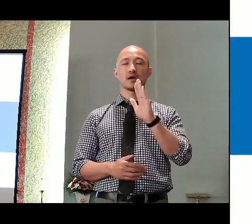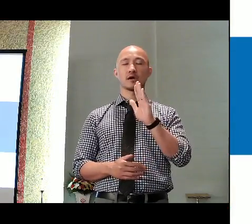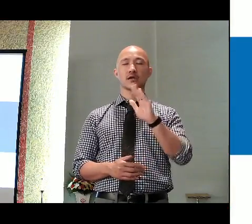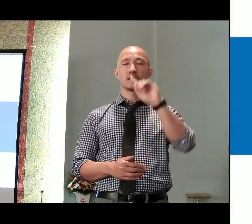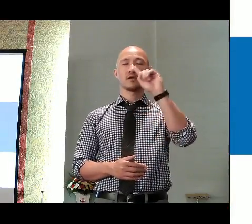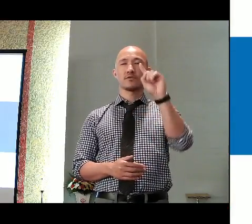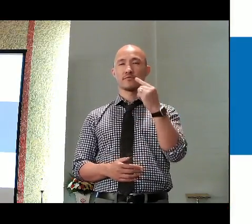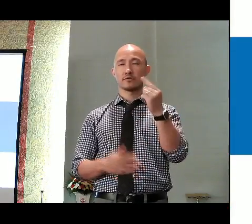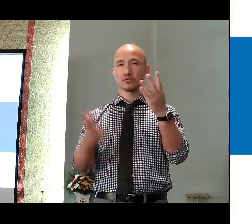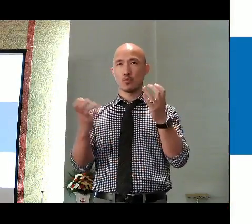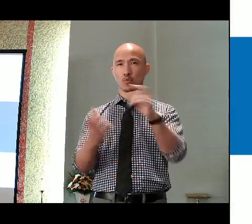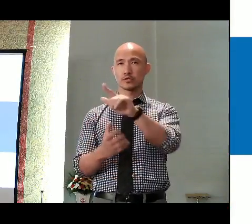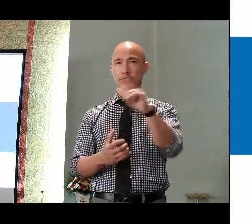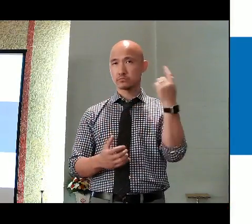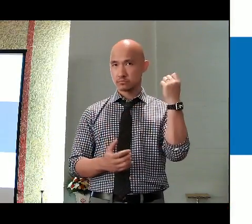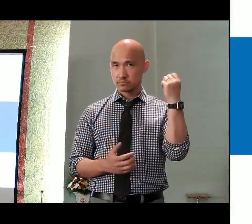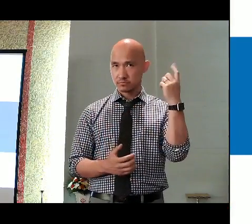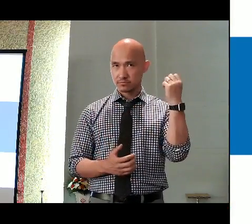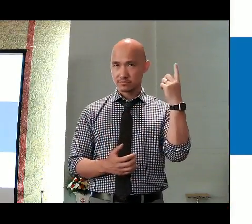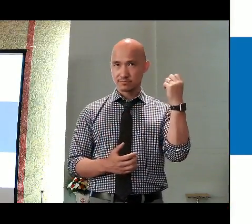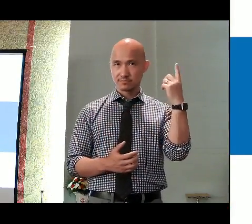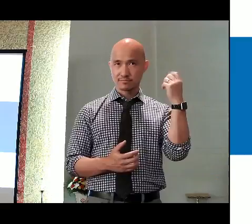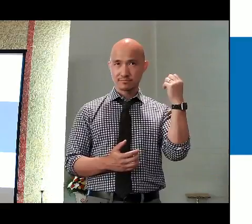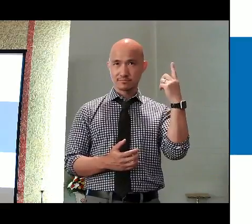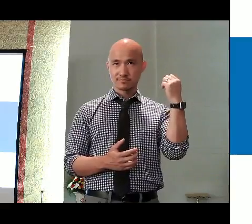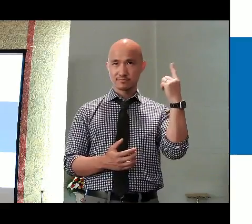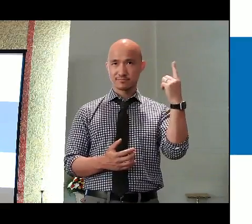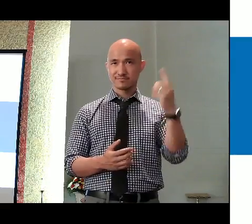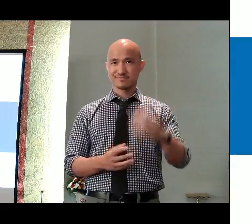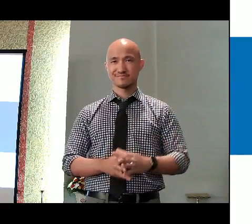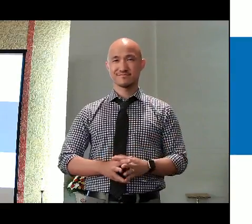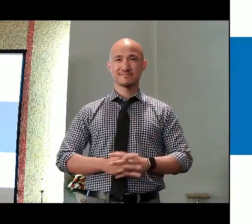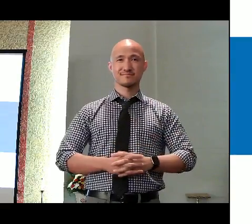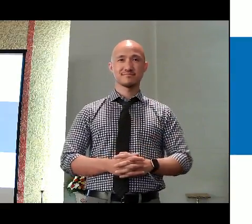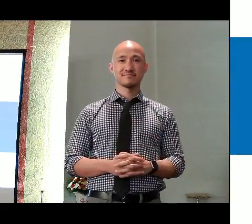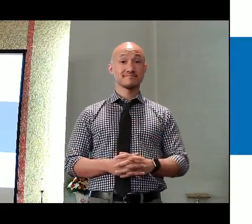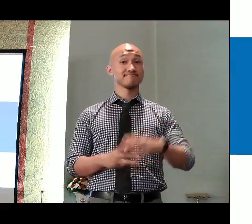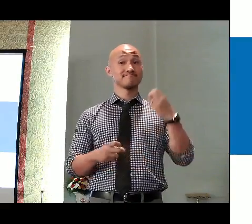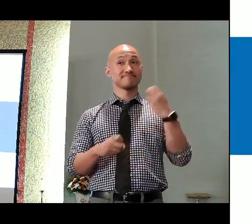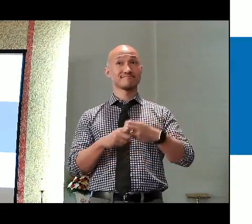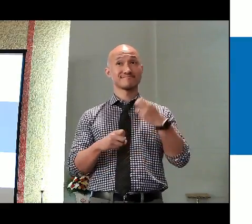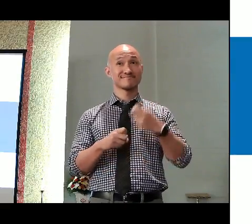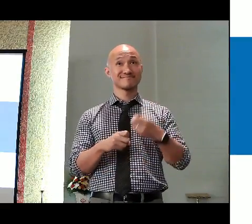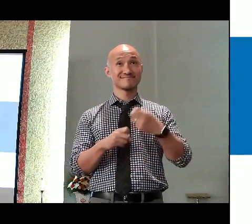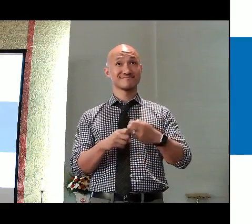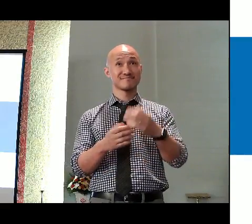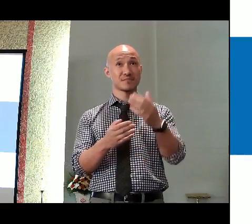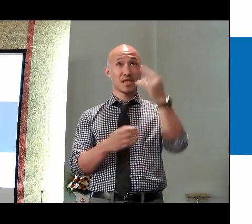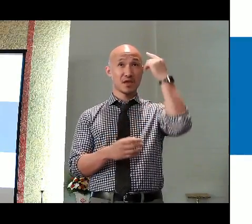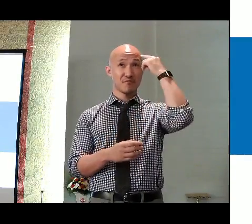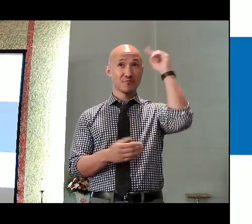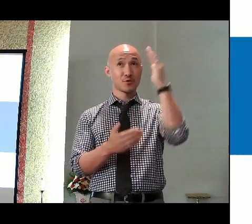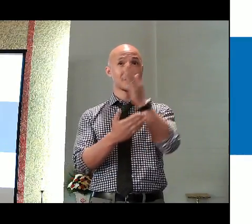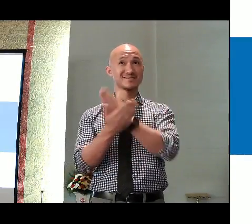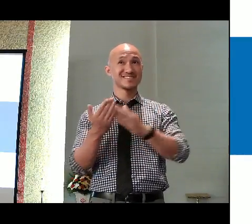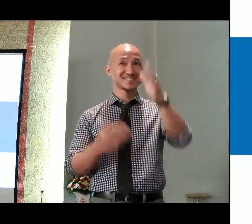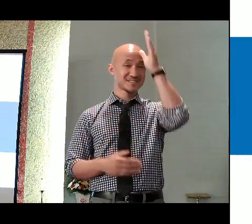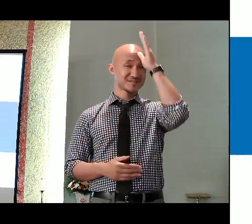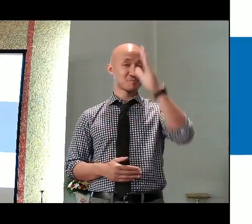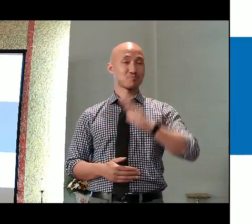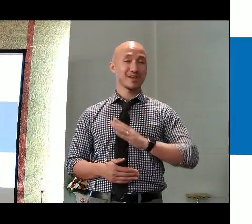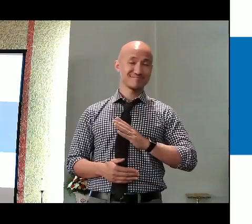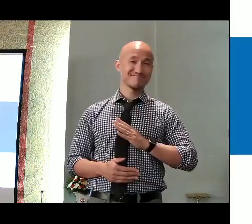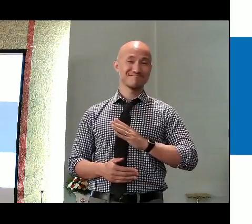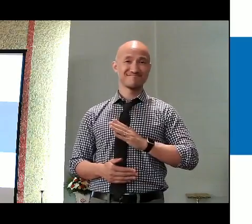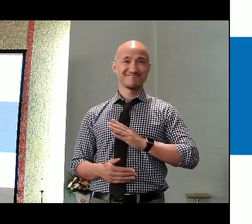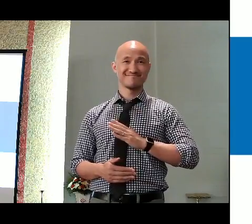an understanding way with your life. Now, this is really tough for some guys to accomplish